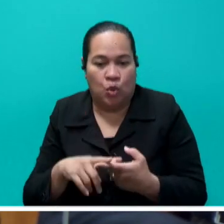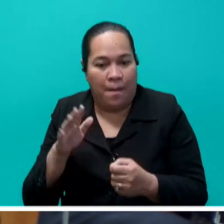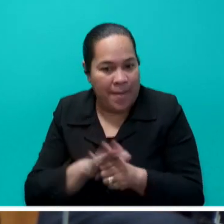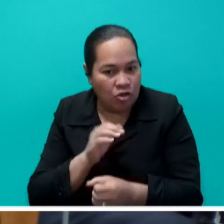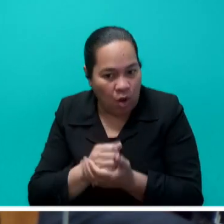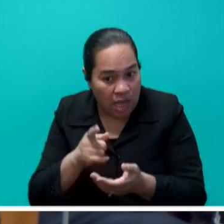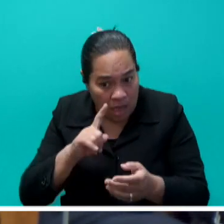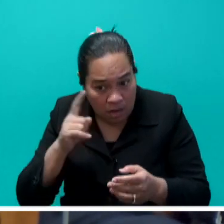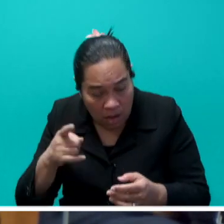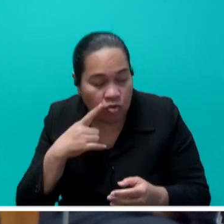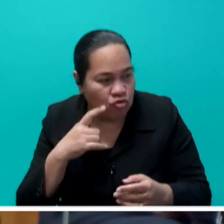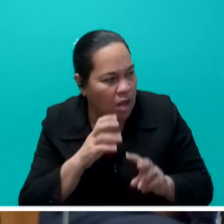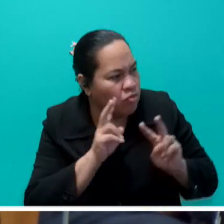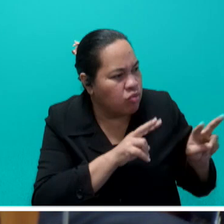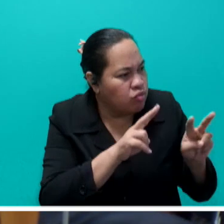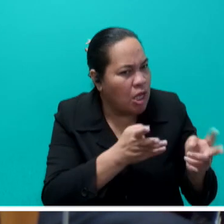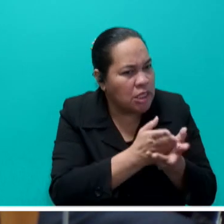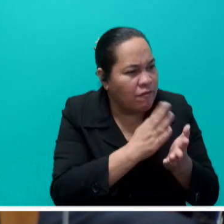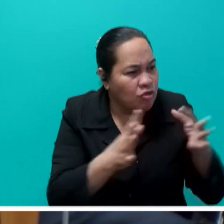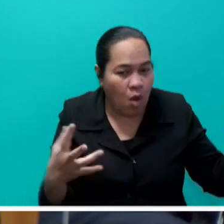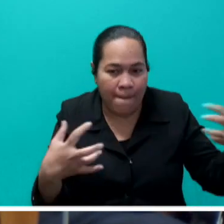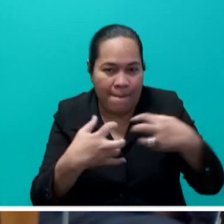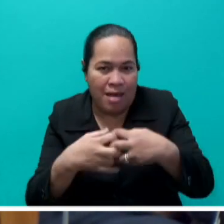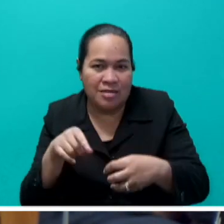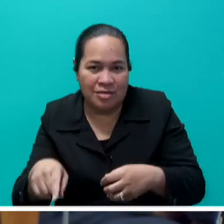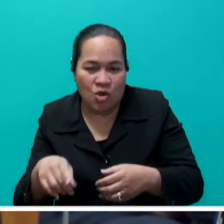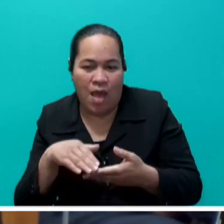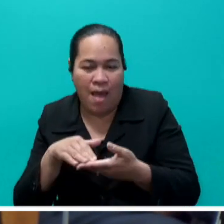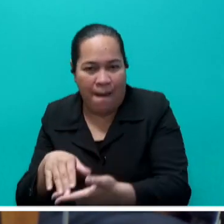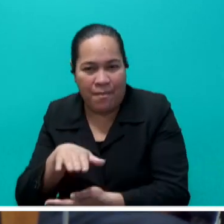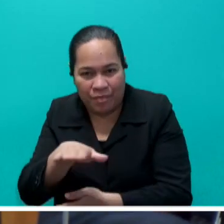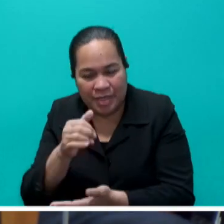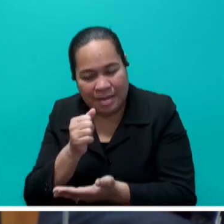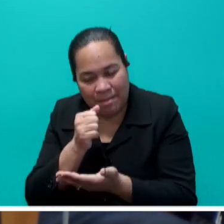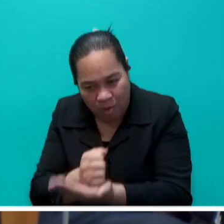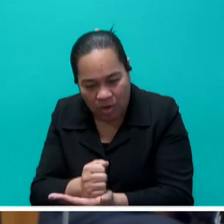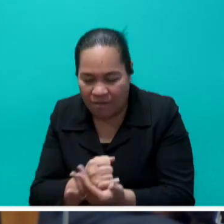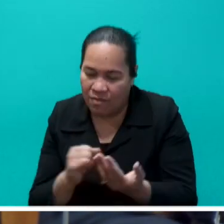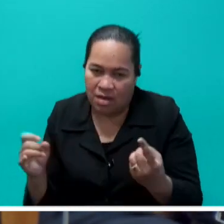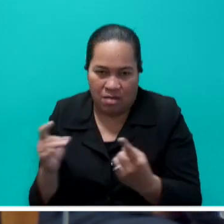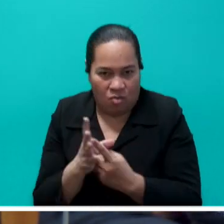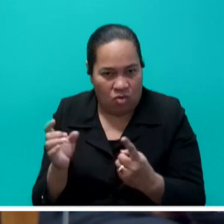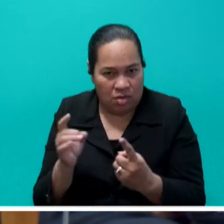to them and accessible to those in need, and early intervention and support are central to this